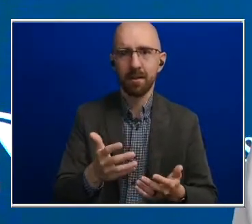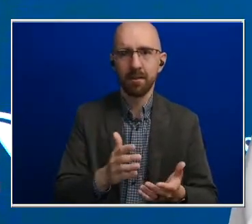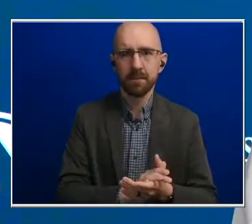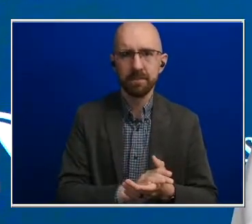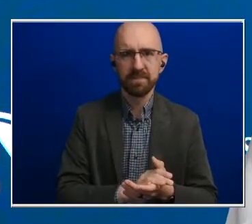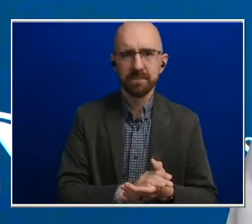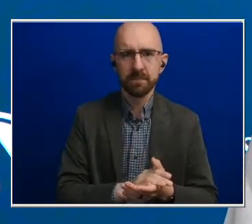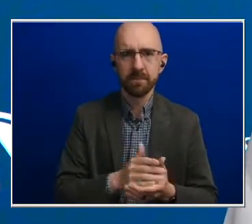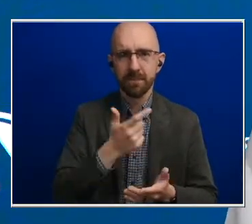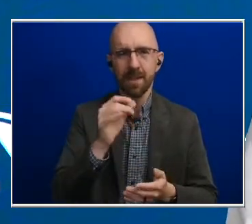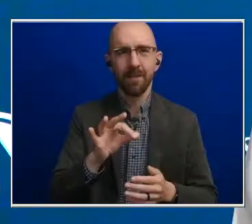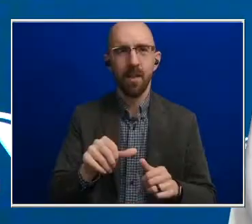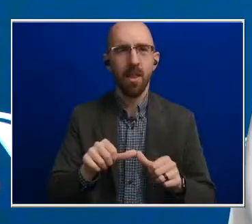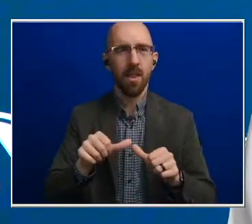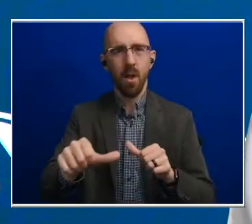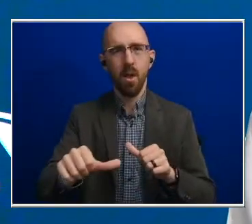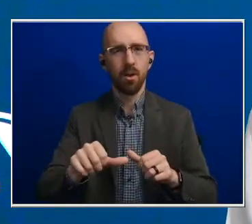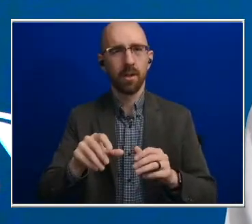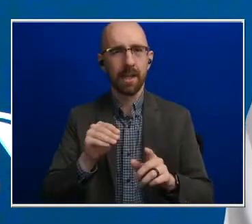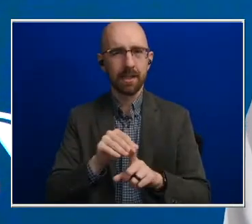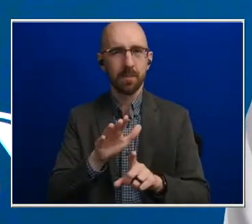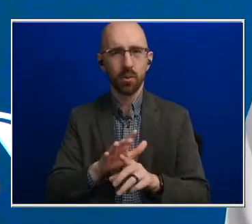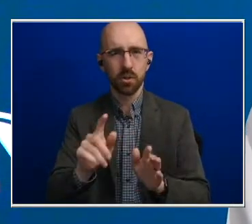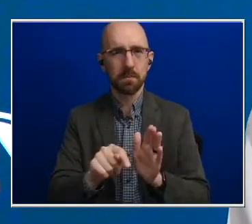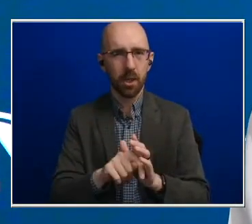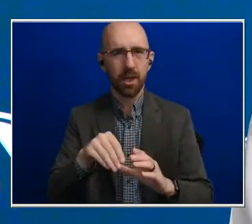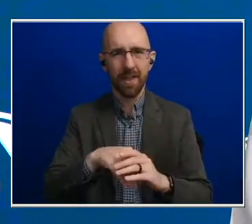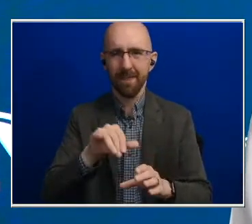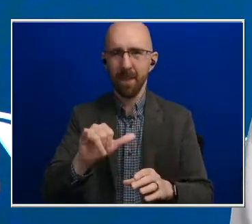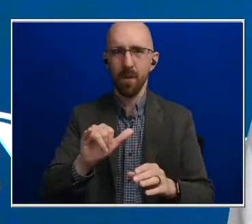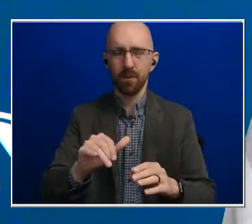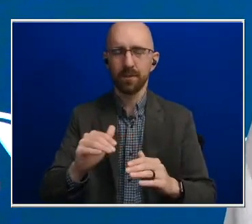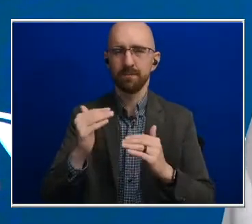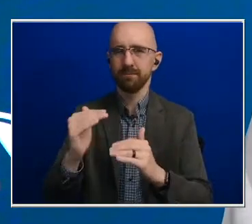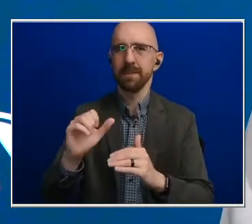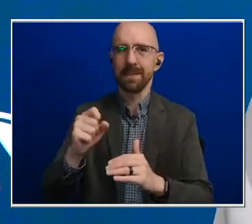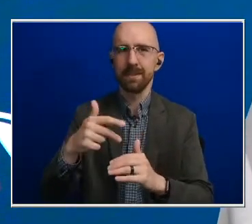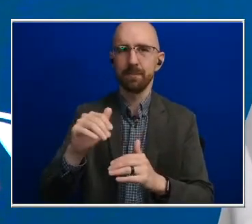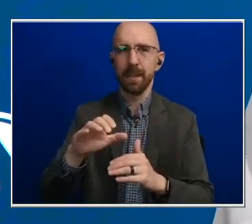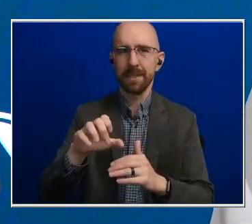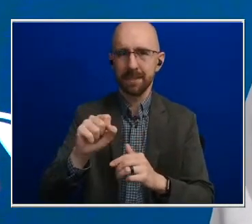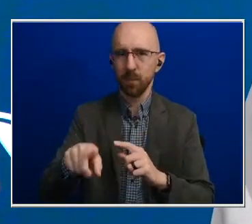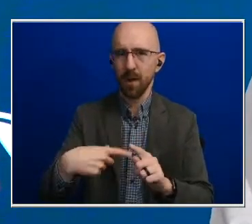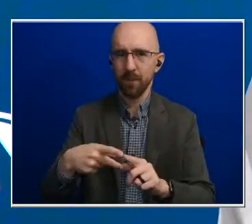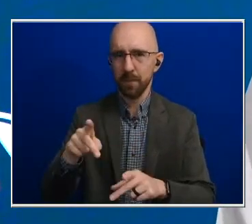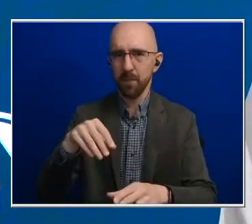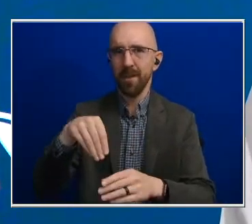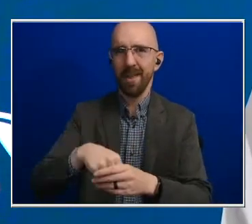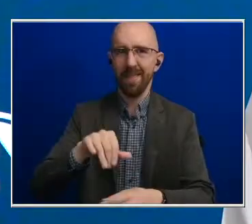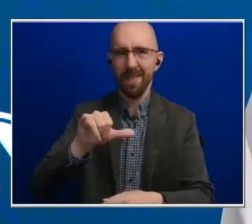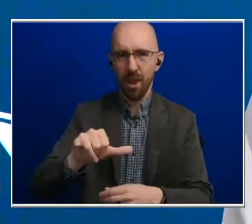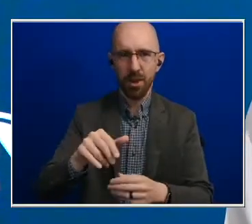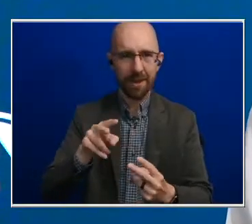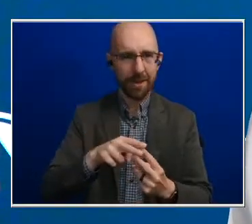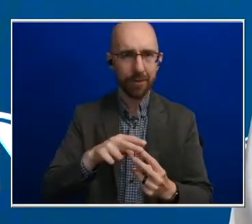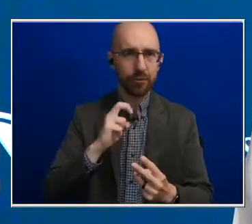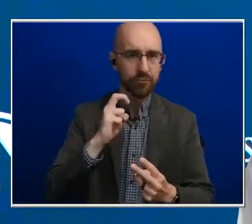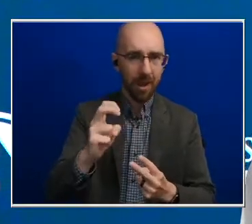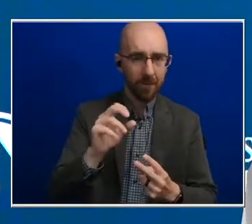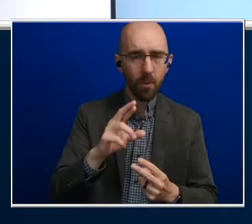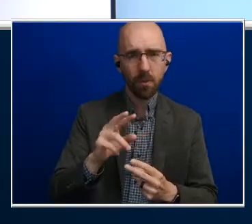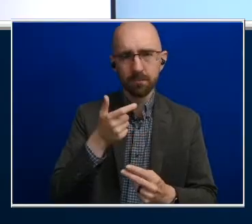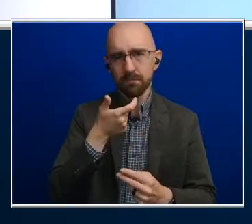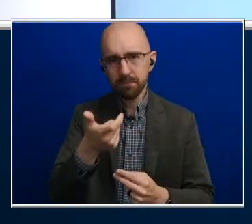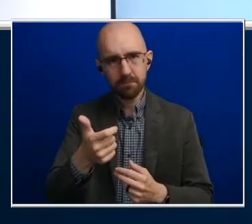exposure period in those contained spaces when people are in those spaces doing things, either travel or seeing shows, for instance.